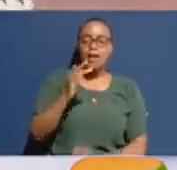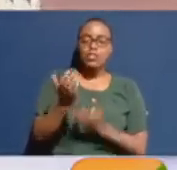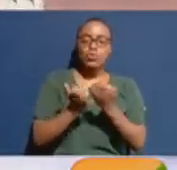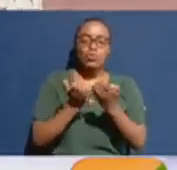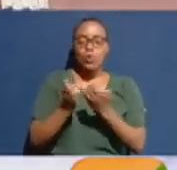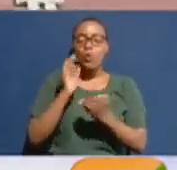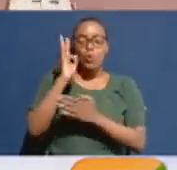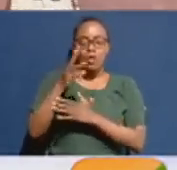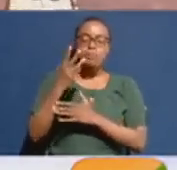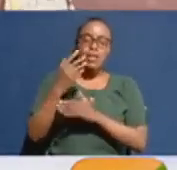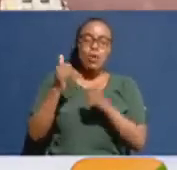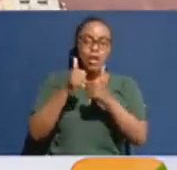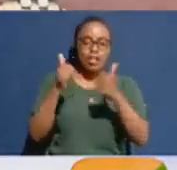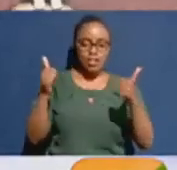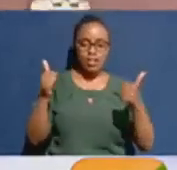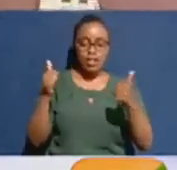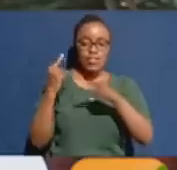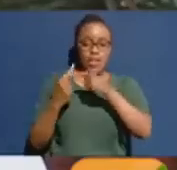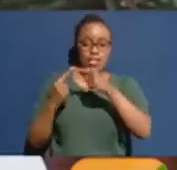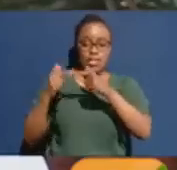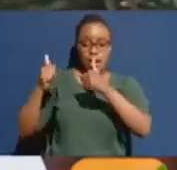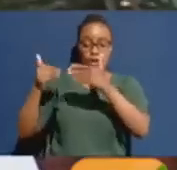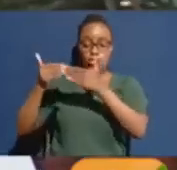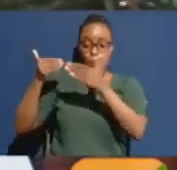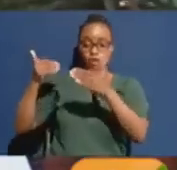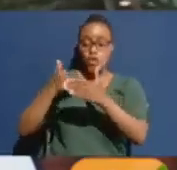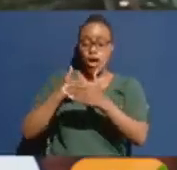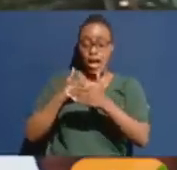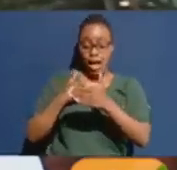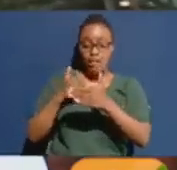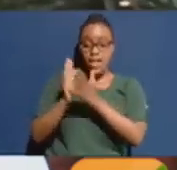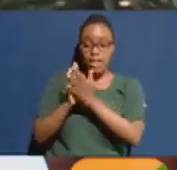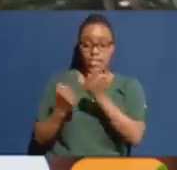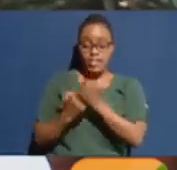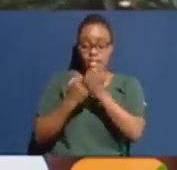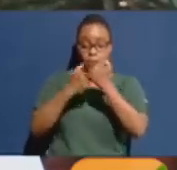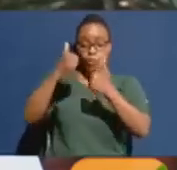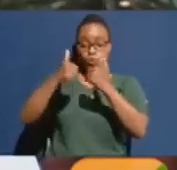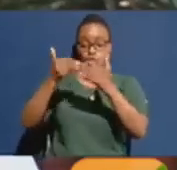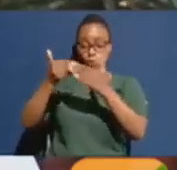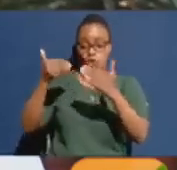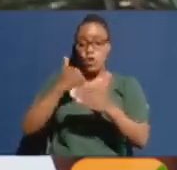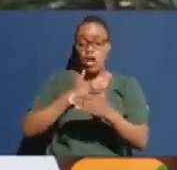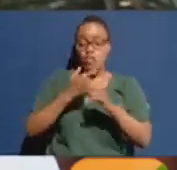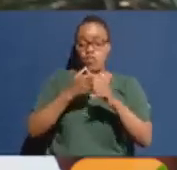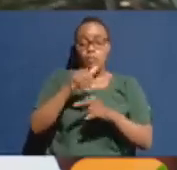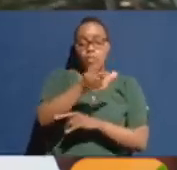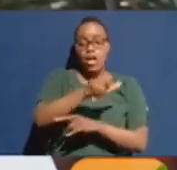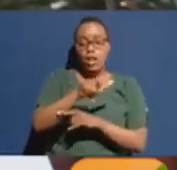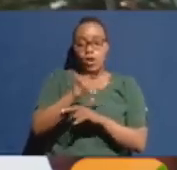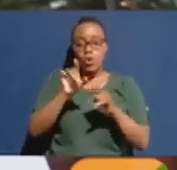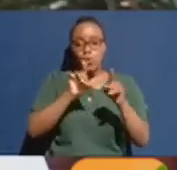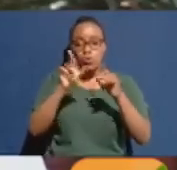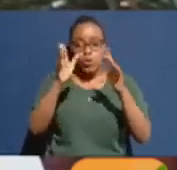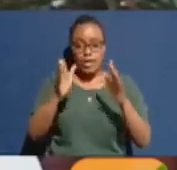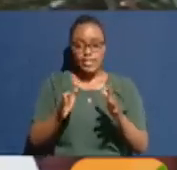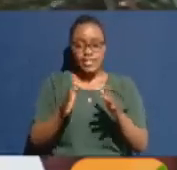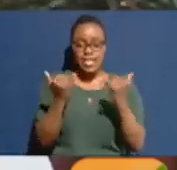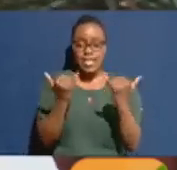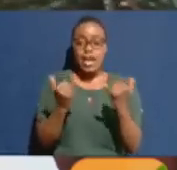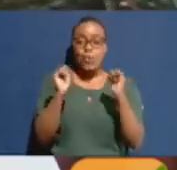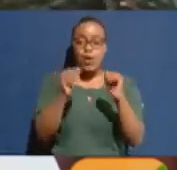will be restored. Because of the experience that we have had, the support that we have had from the local tourists, right